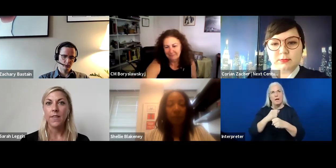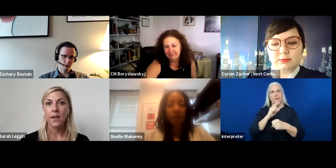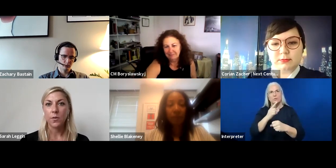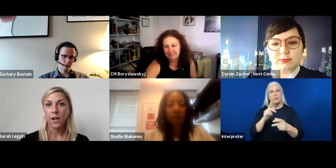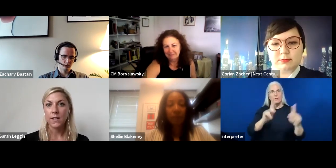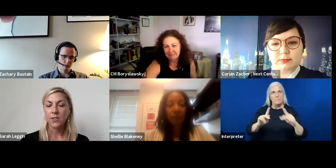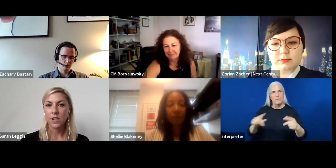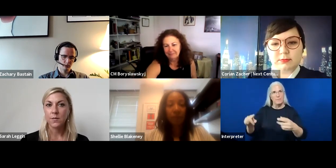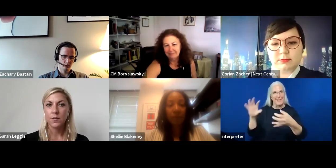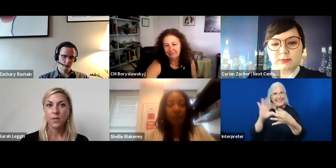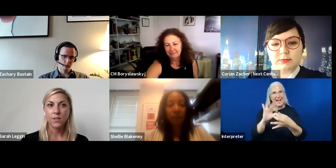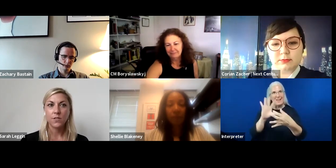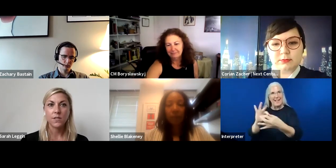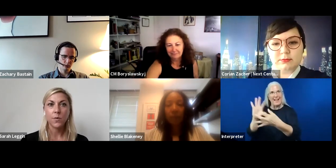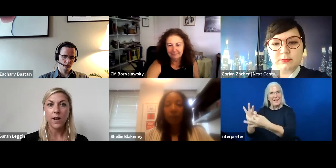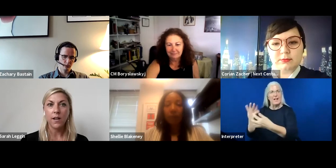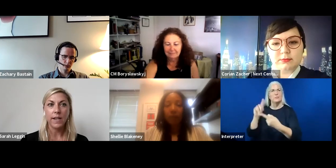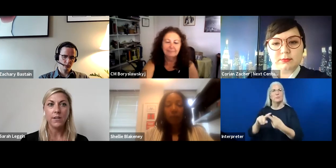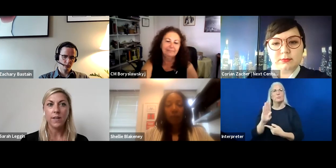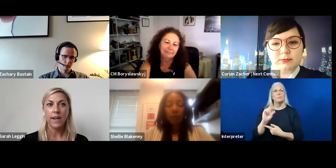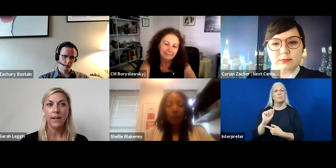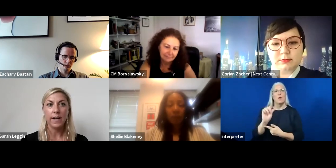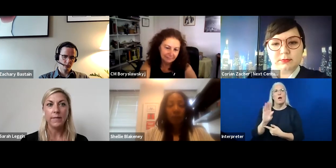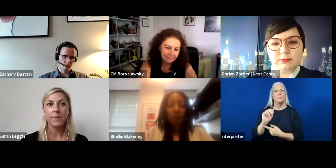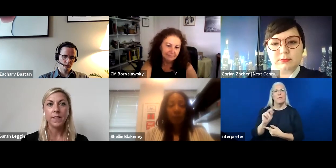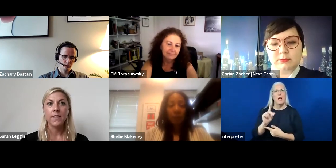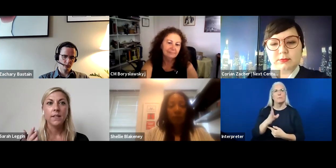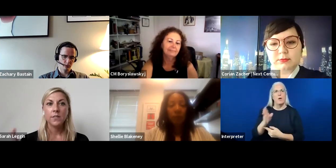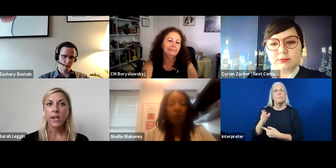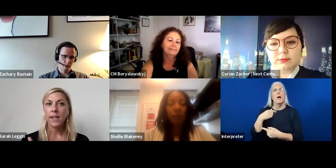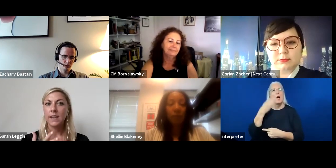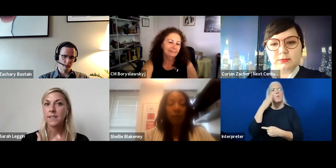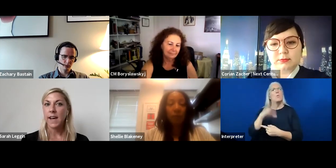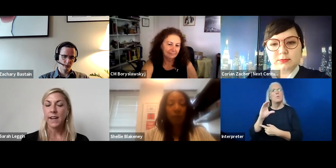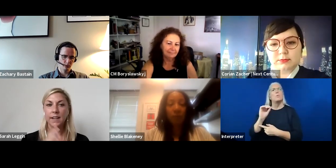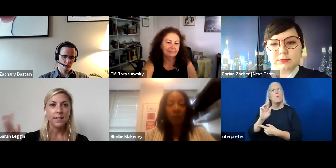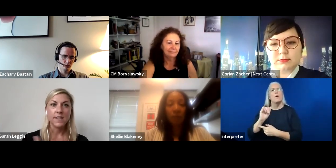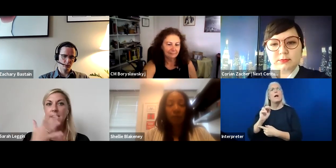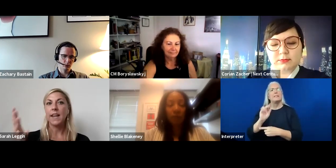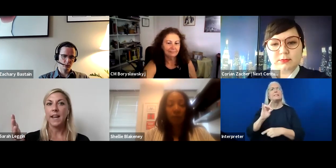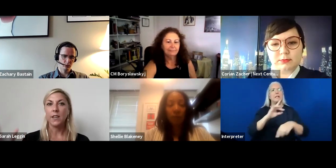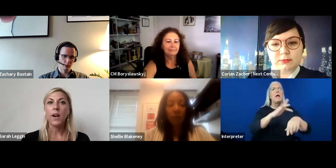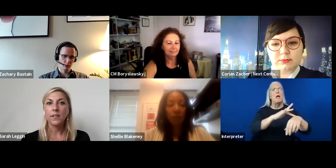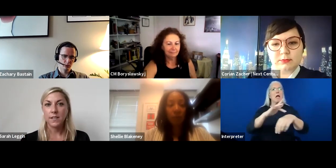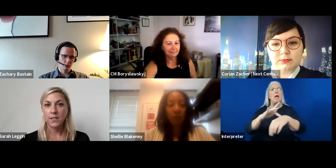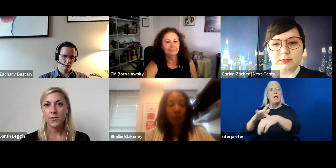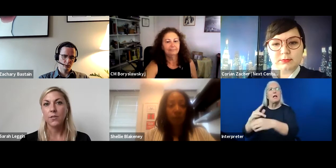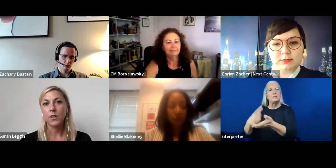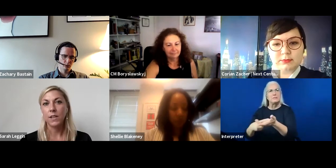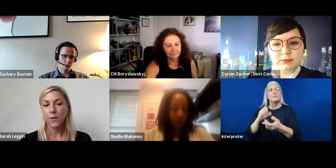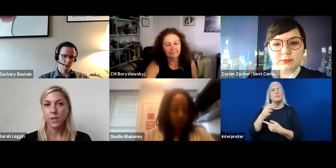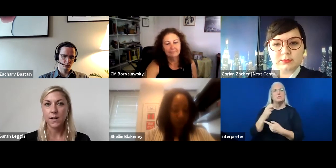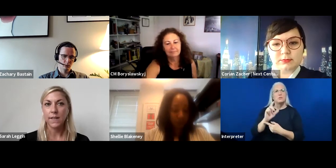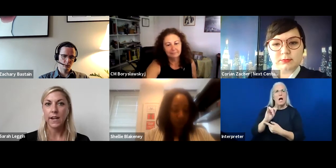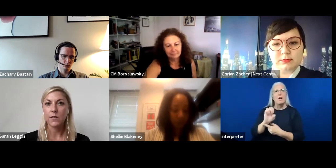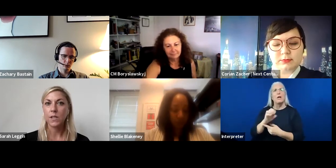And I think Corian touched on some of those issues as well. I know that Shelly and Zach and CTIA and the wireless industry are